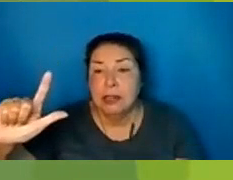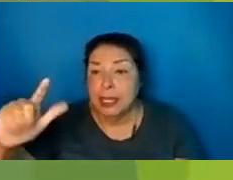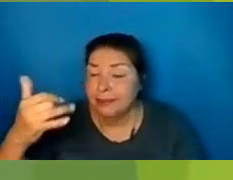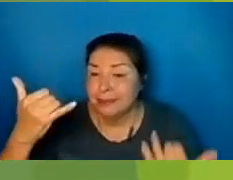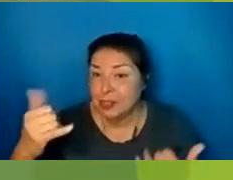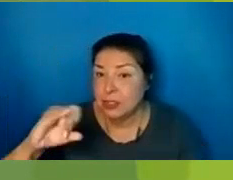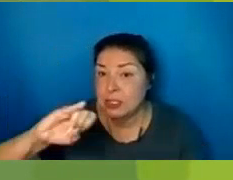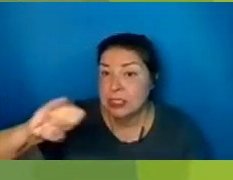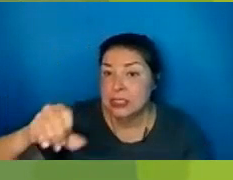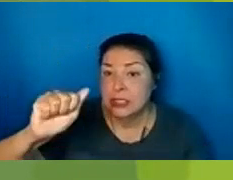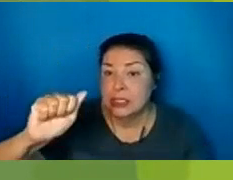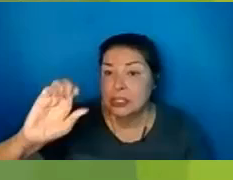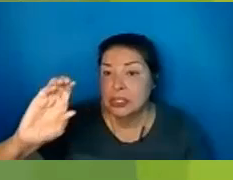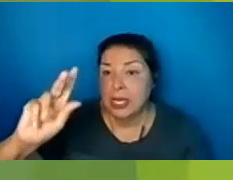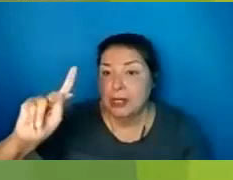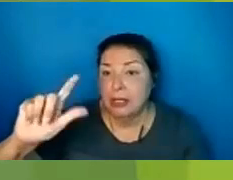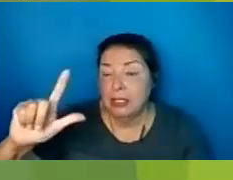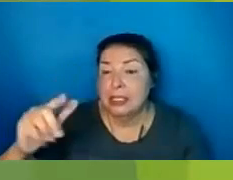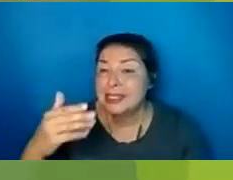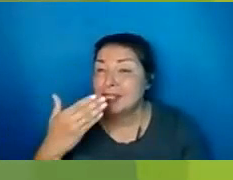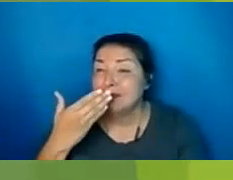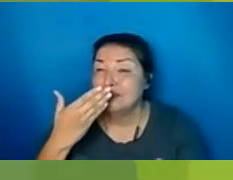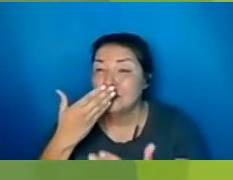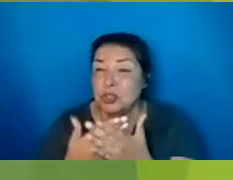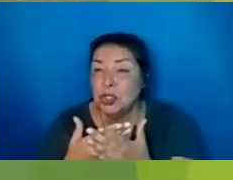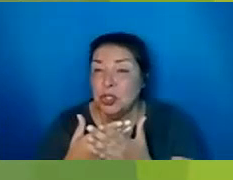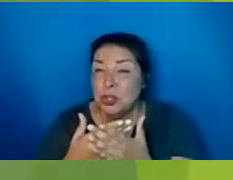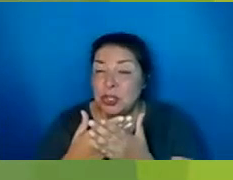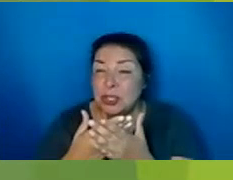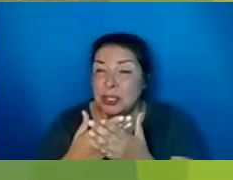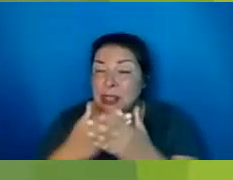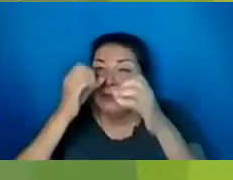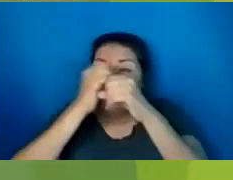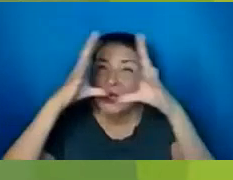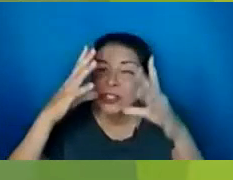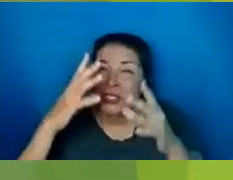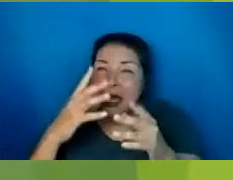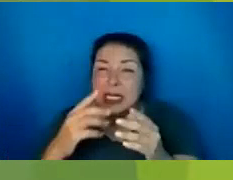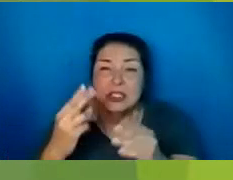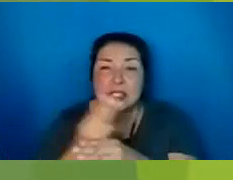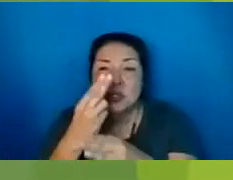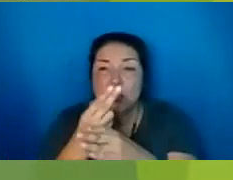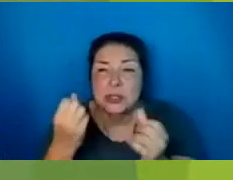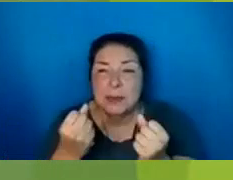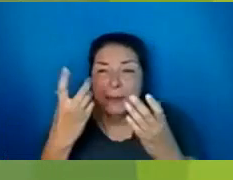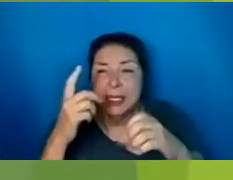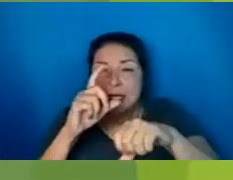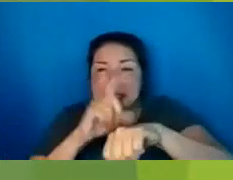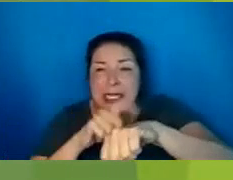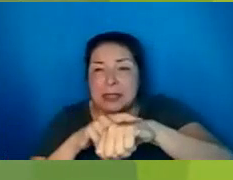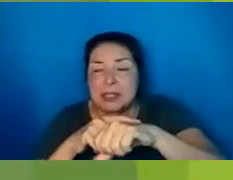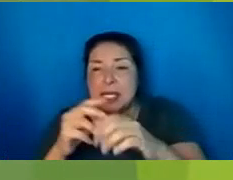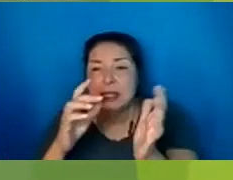a good vision, and it is used multiple times in the Bible, with jackals running around, meaning